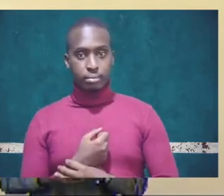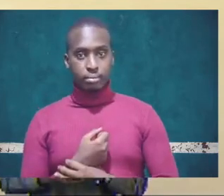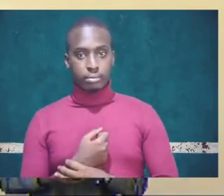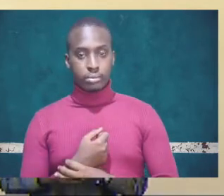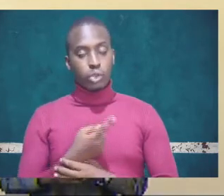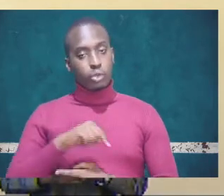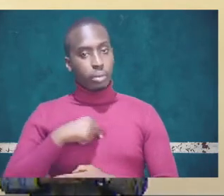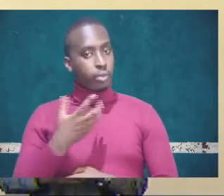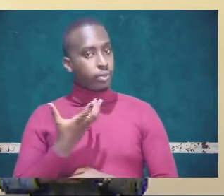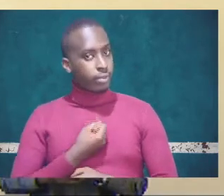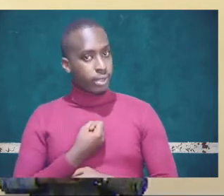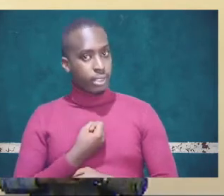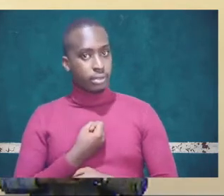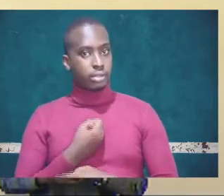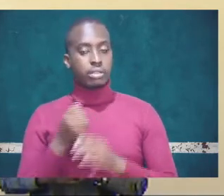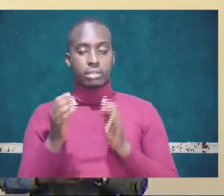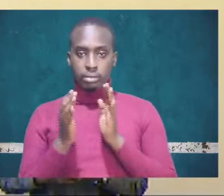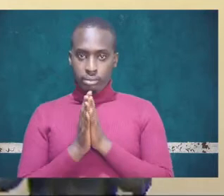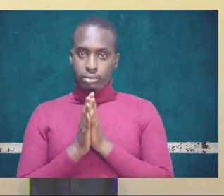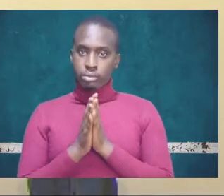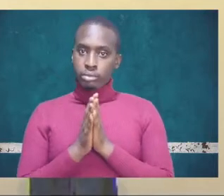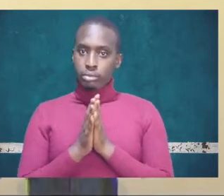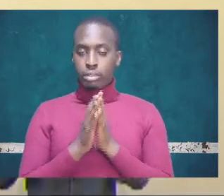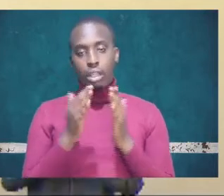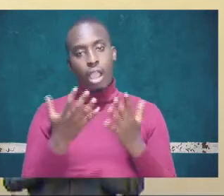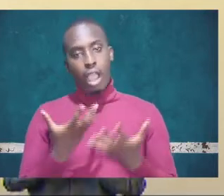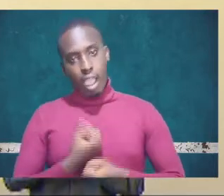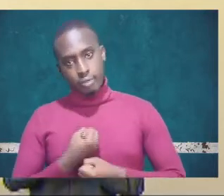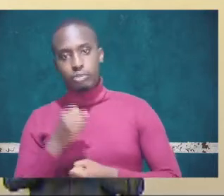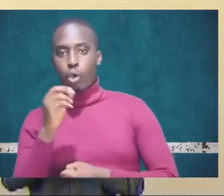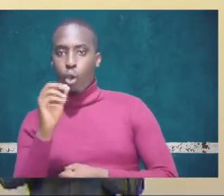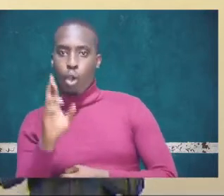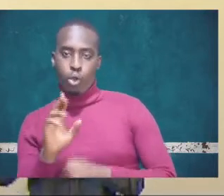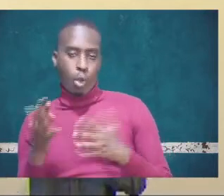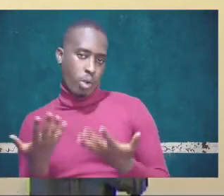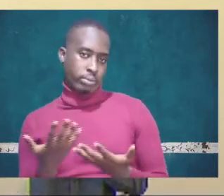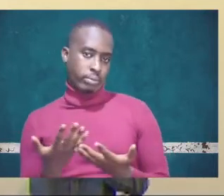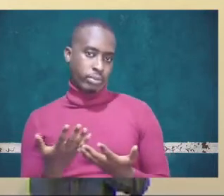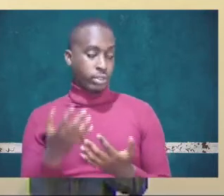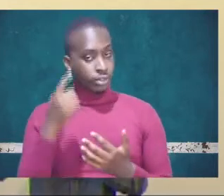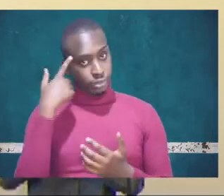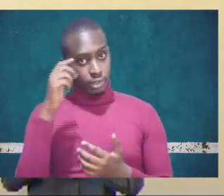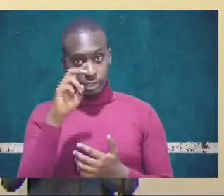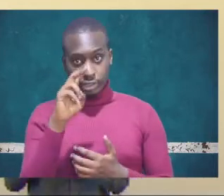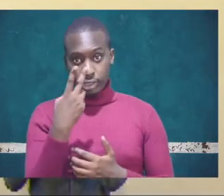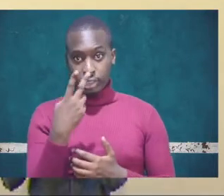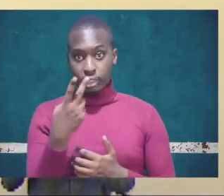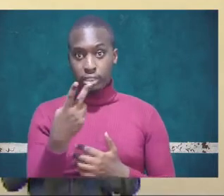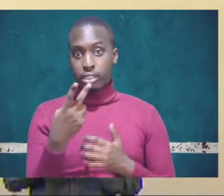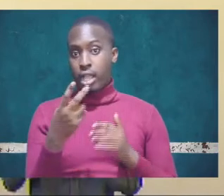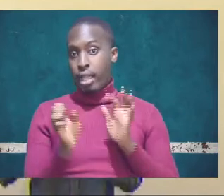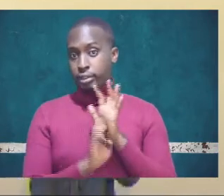we have and we have or. For the second example, we have now the word